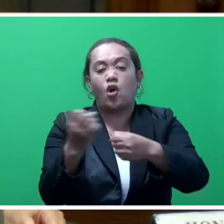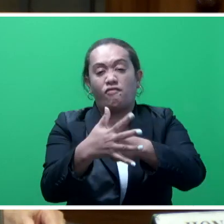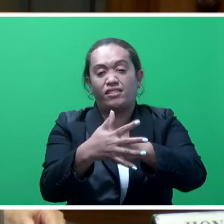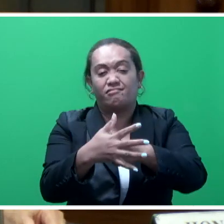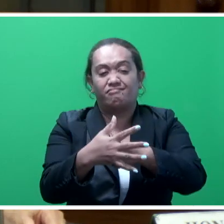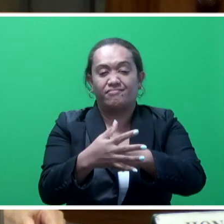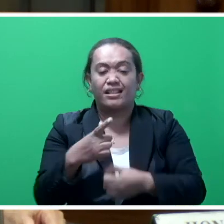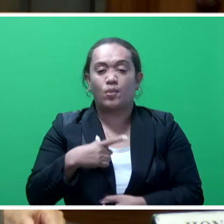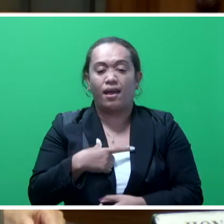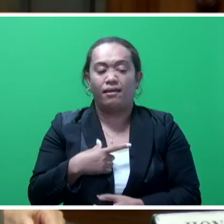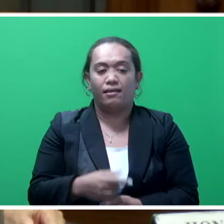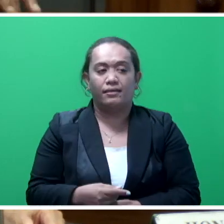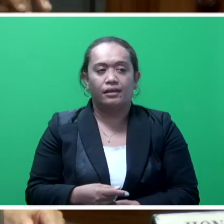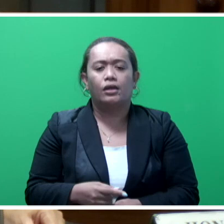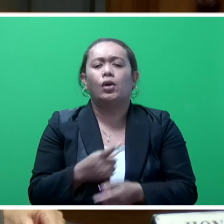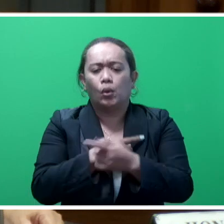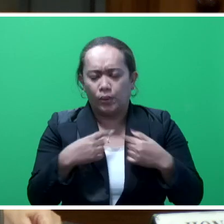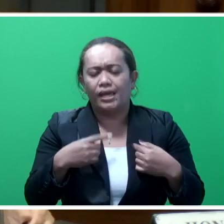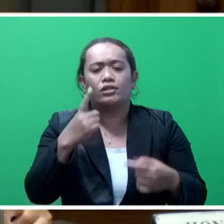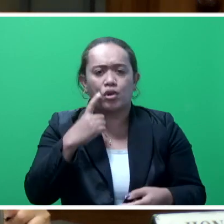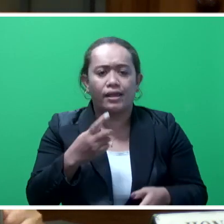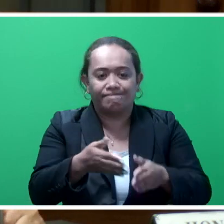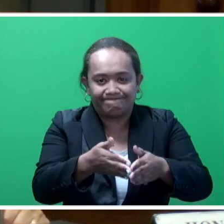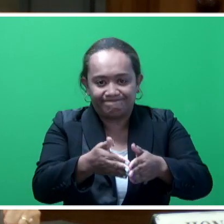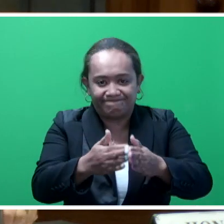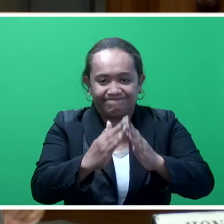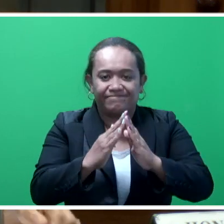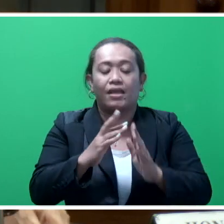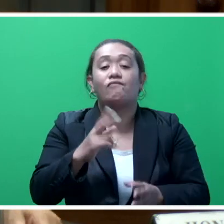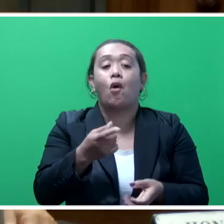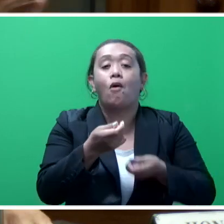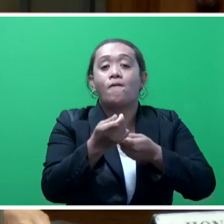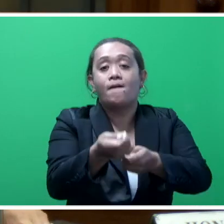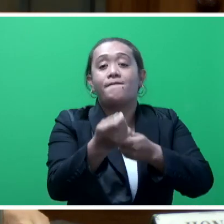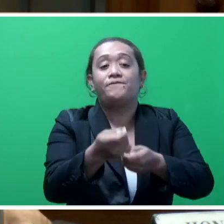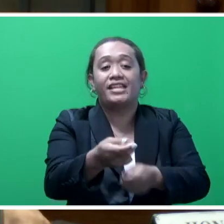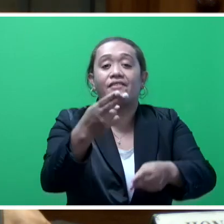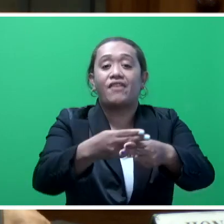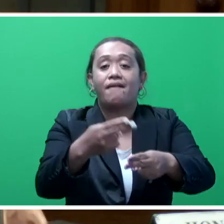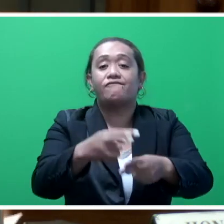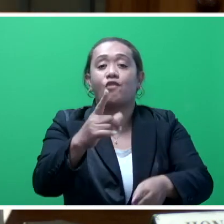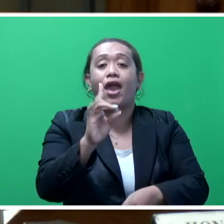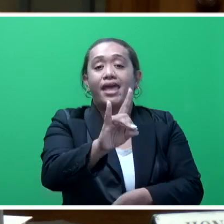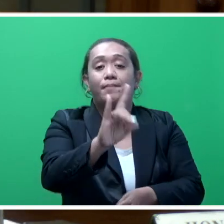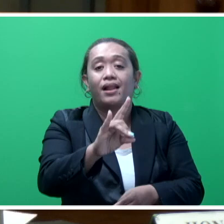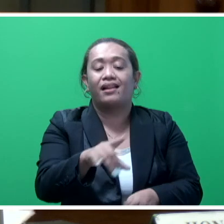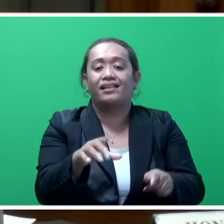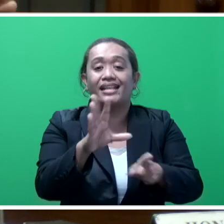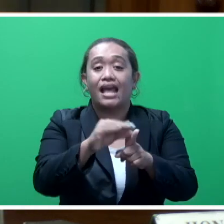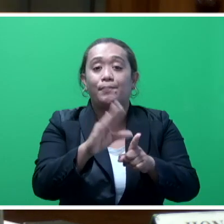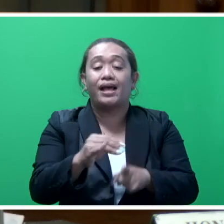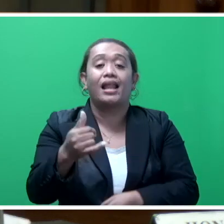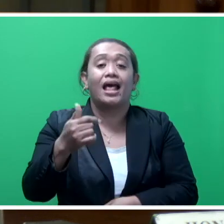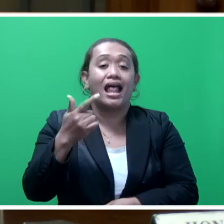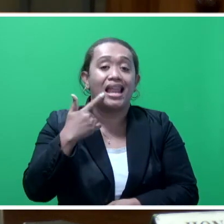now also embarking on establishing these feeder farms in Northern Division. At the moment, we don't have